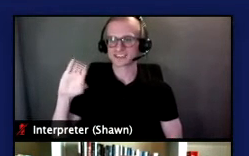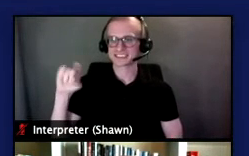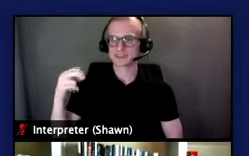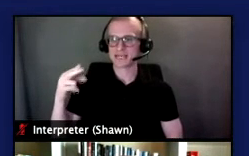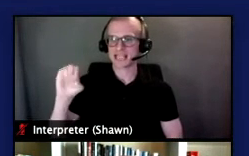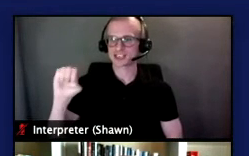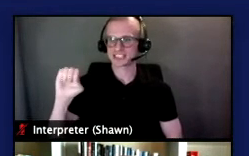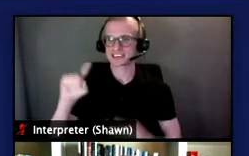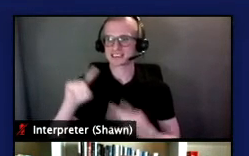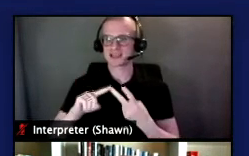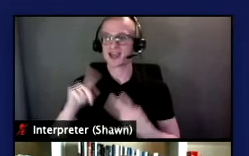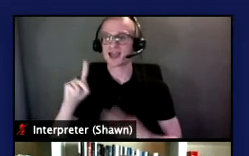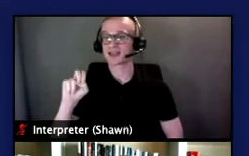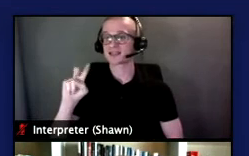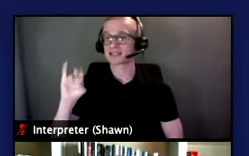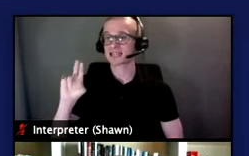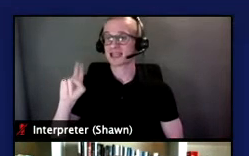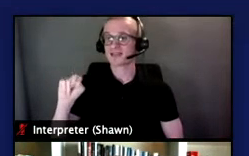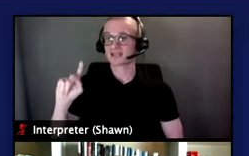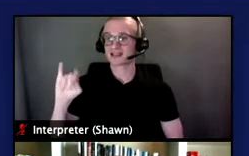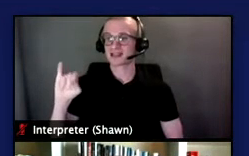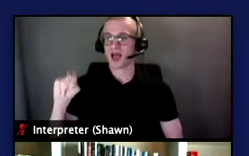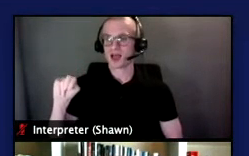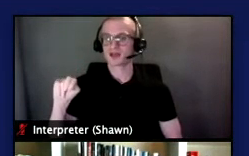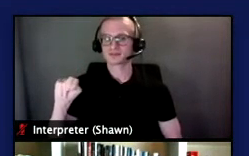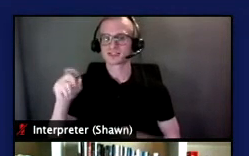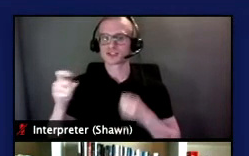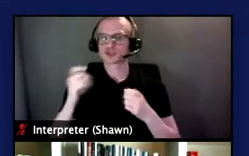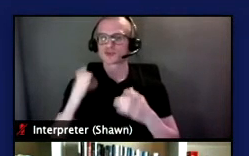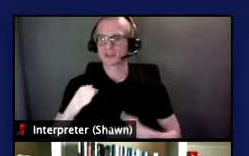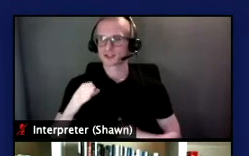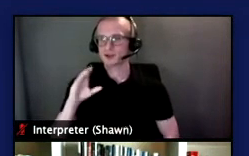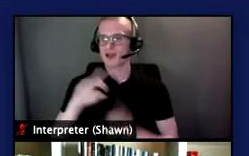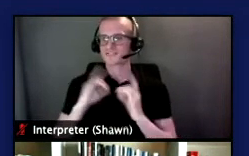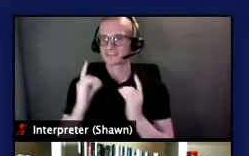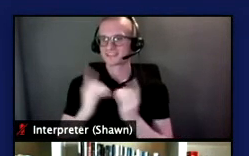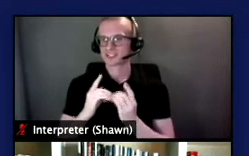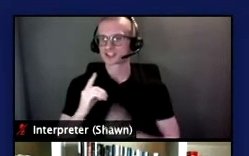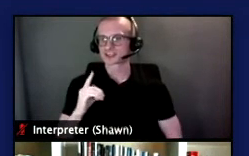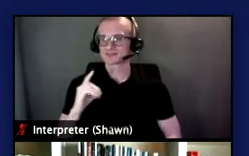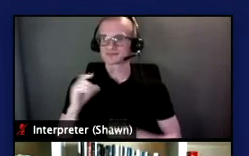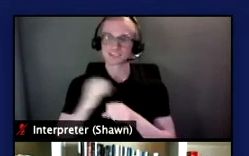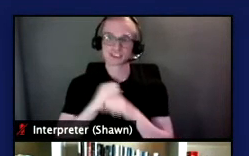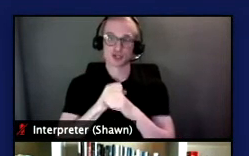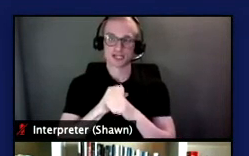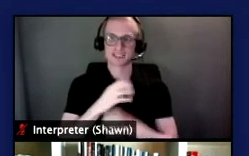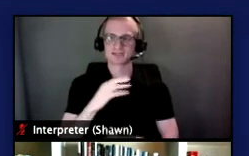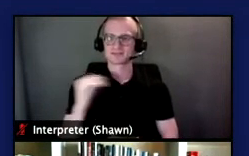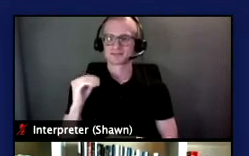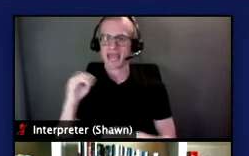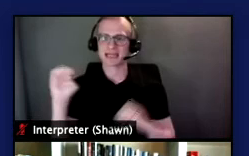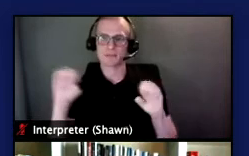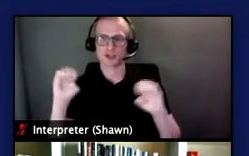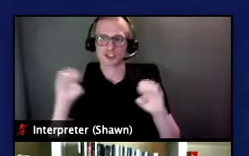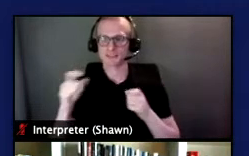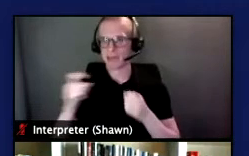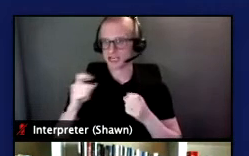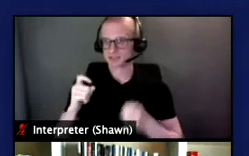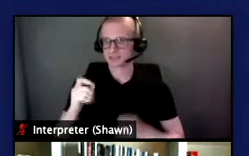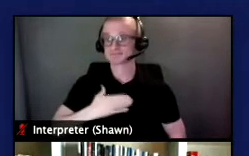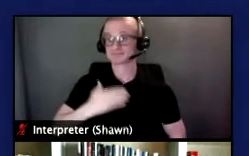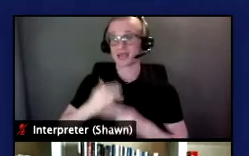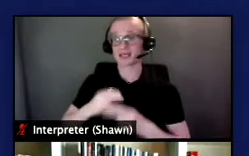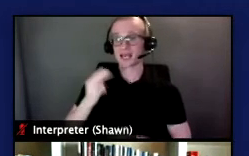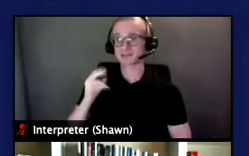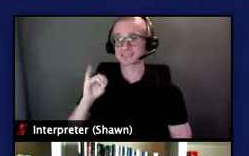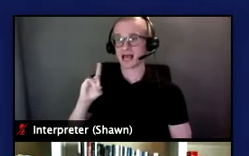Director of Division Security and Emergency Management. And I'm Heidi Bosk, and I will be your